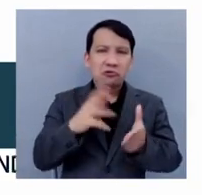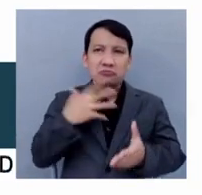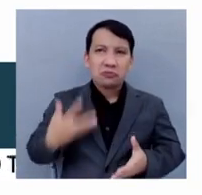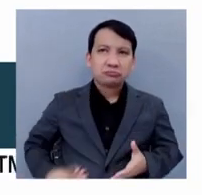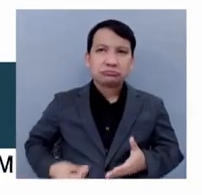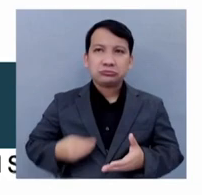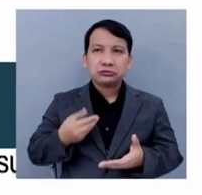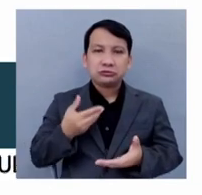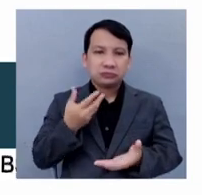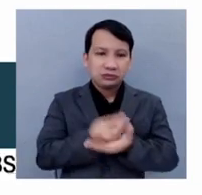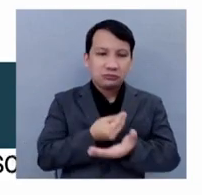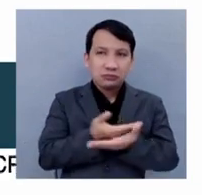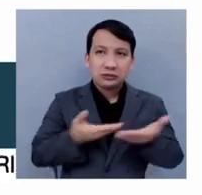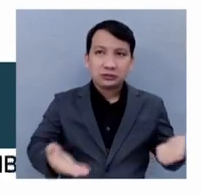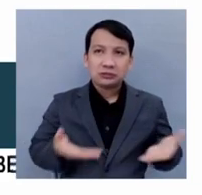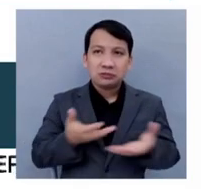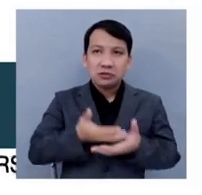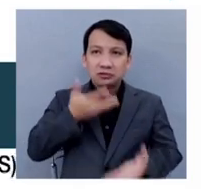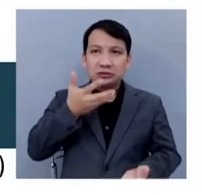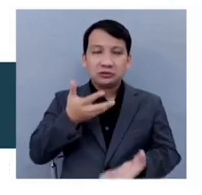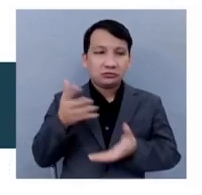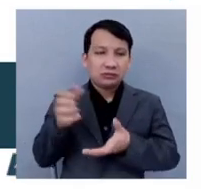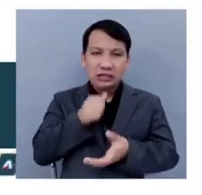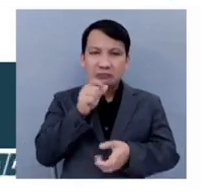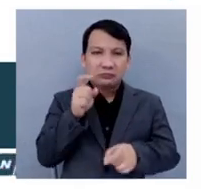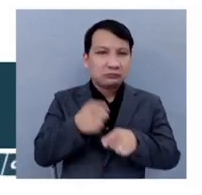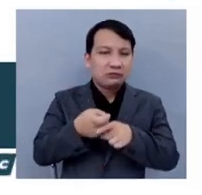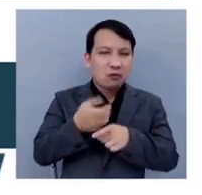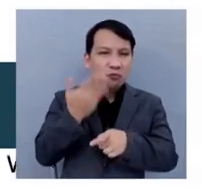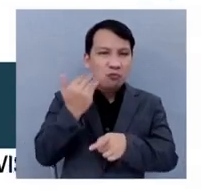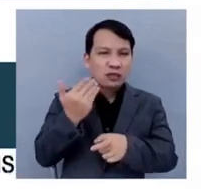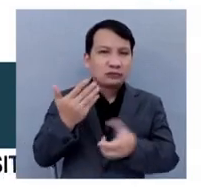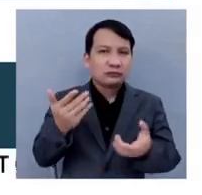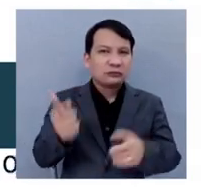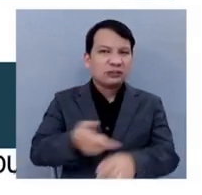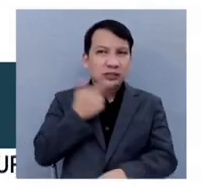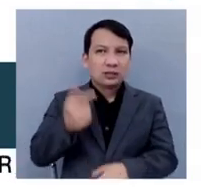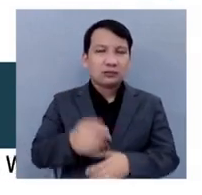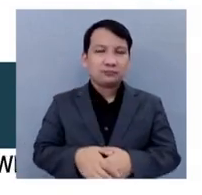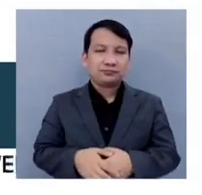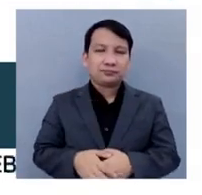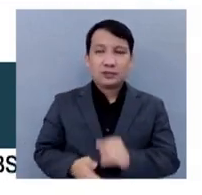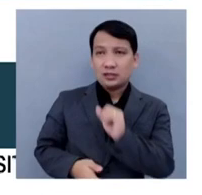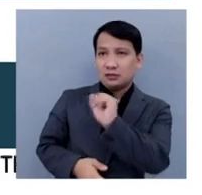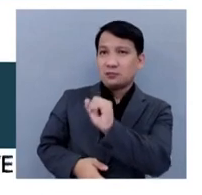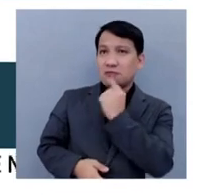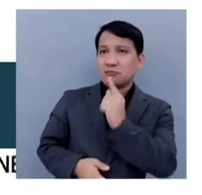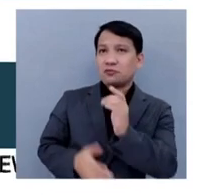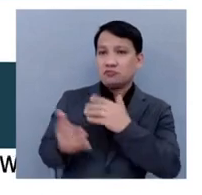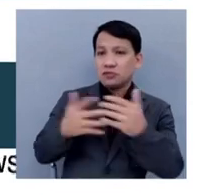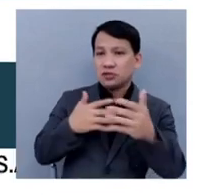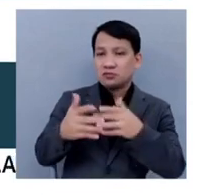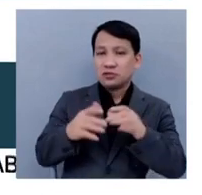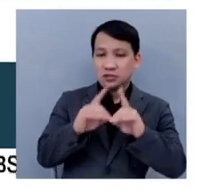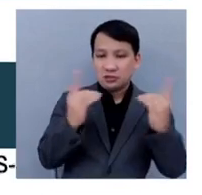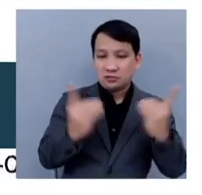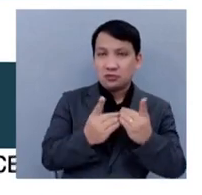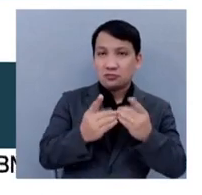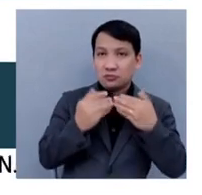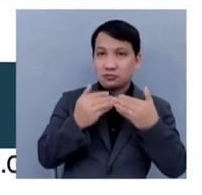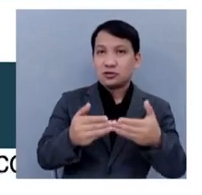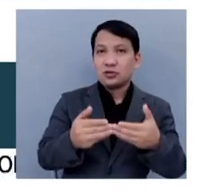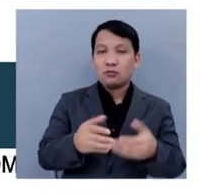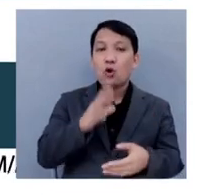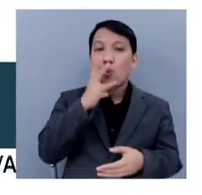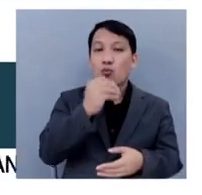You're absolutely correct. And it's not, therefore, a question of whether the institution should exist, but whether you appoint the